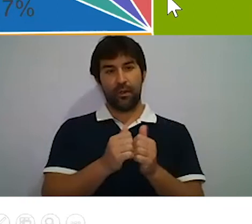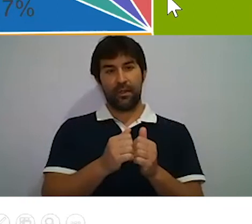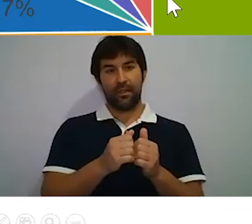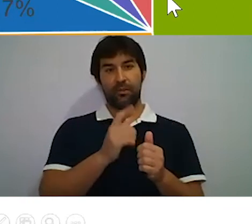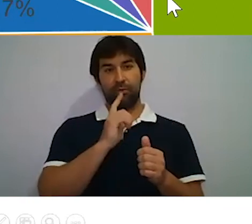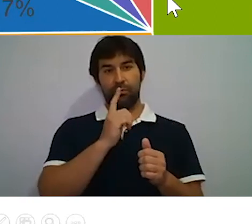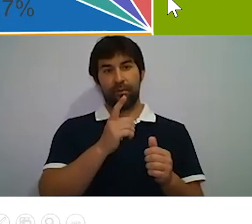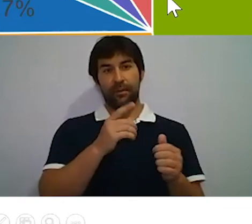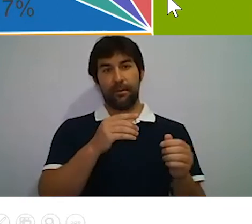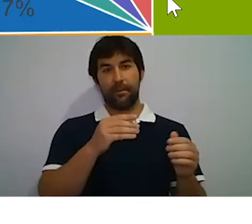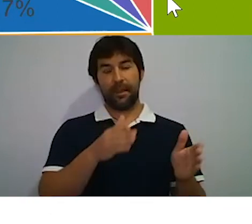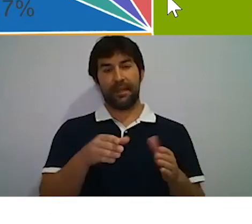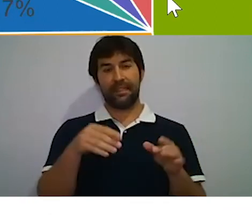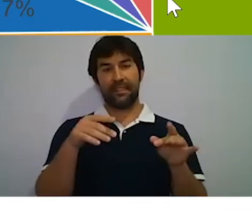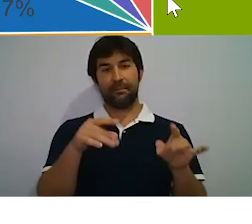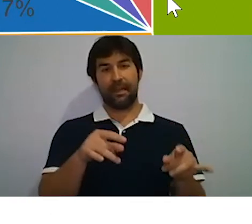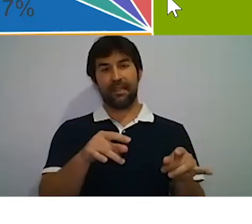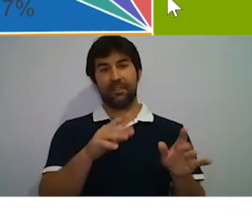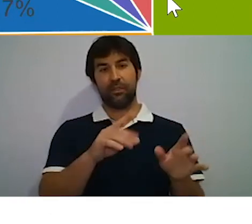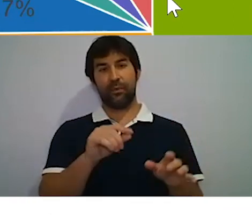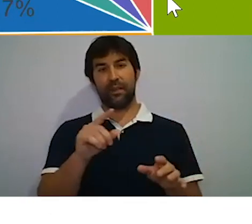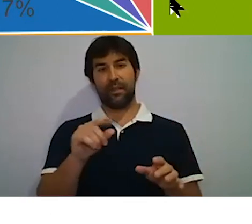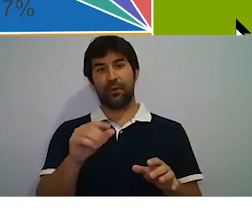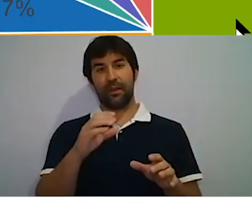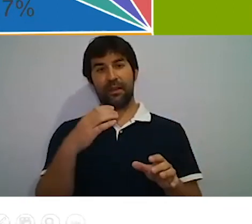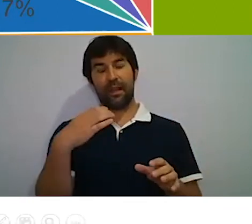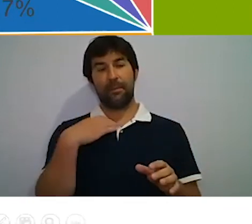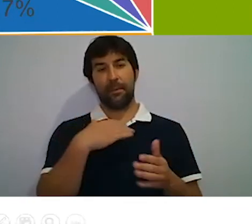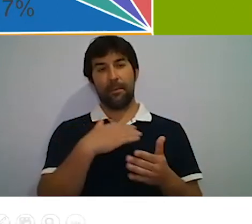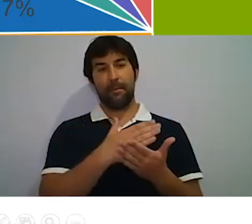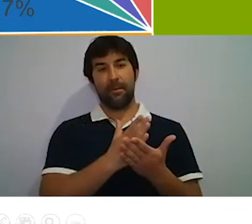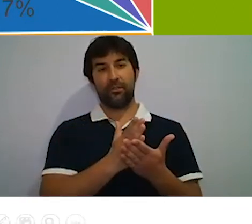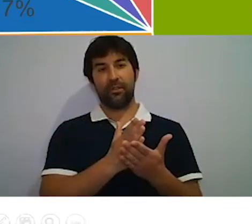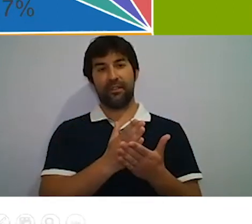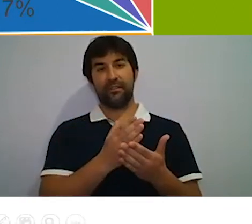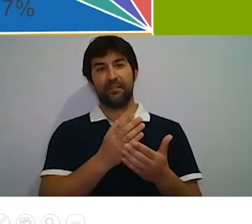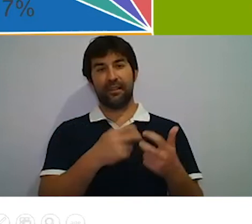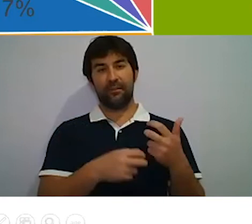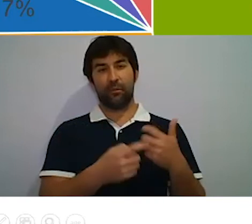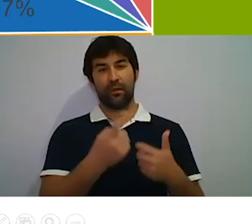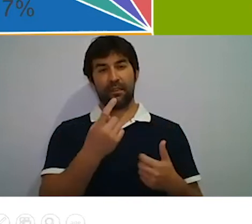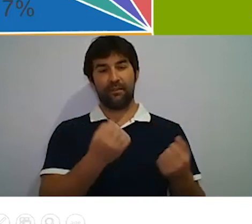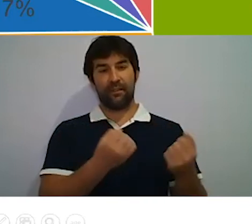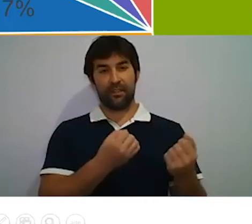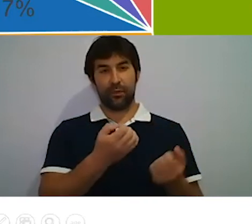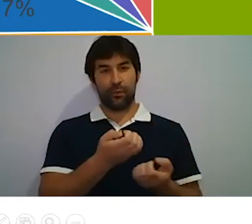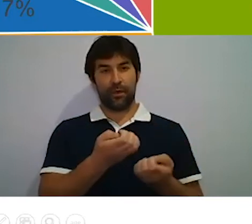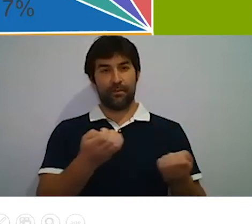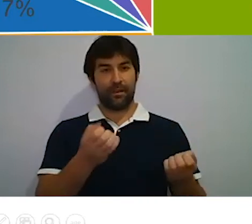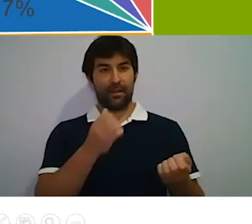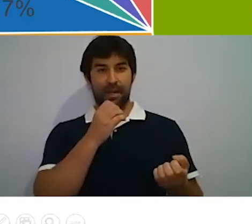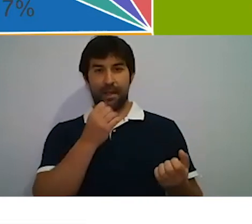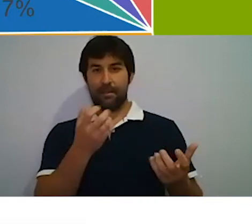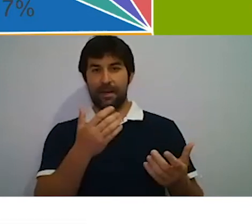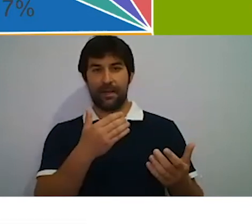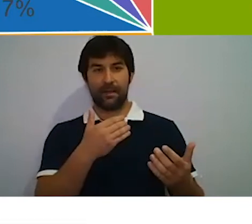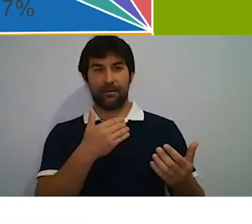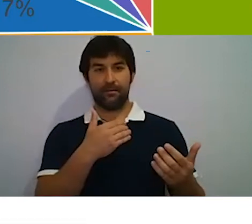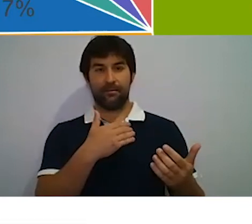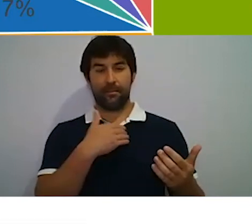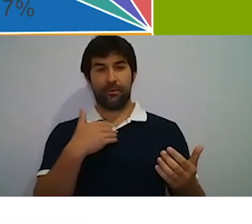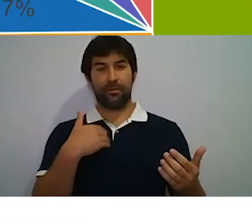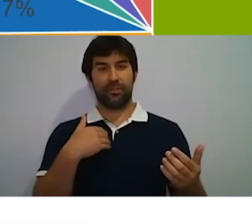specific projects to be pursued in the 2021 budget, or is this more of a broad vision discussion? The answer is both. The survey